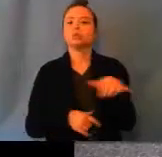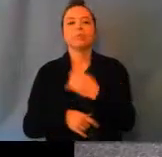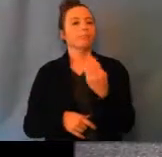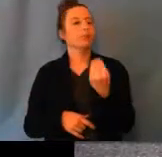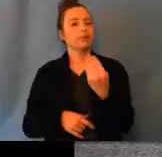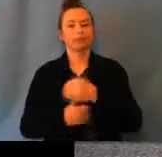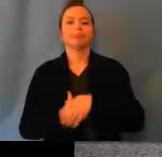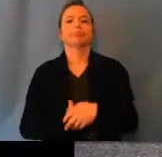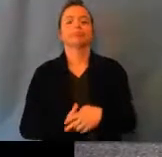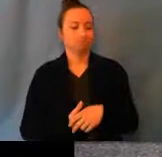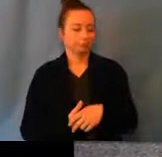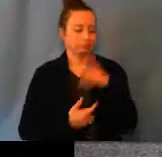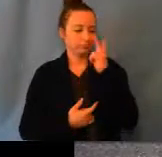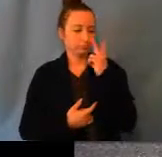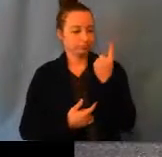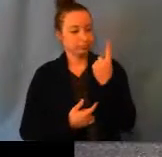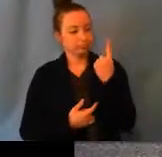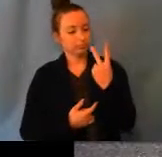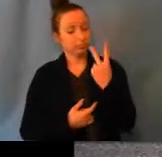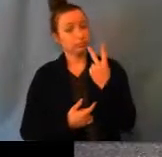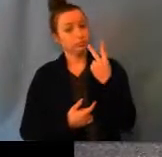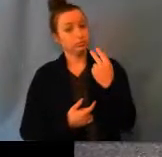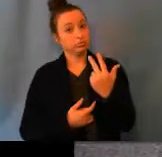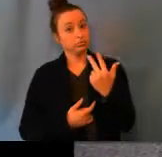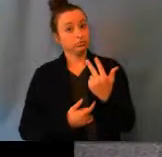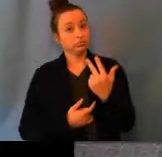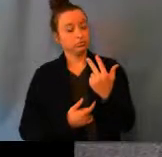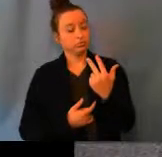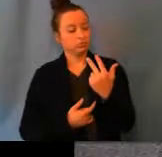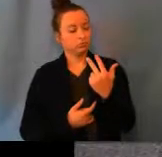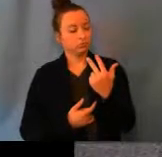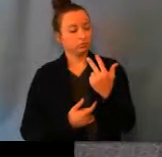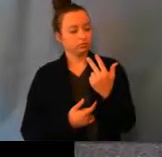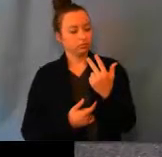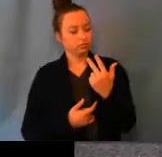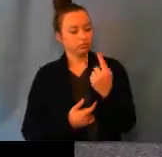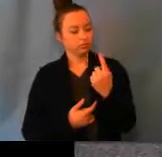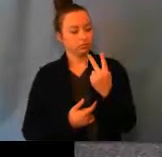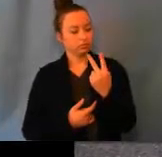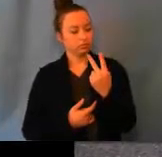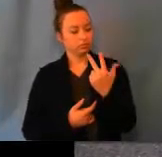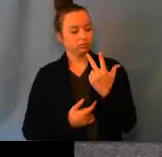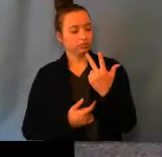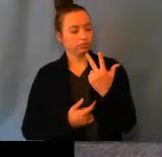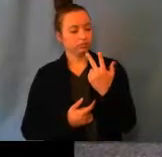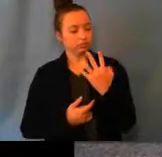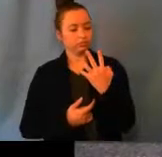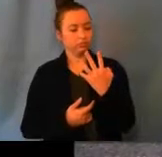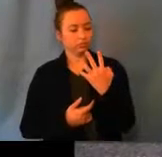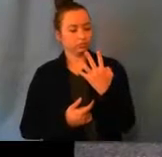it? Let's check. 1, 2, I'm going to mark them off as I count. 1, 2,